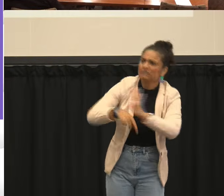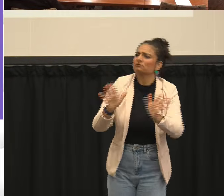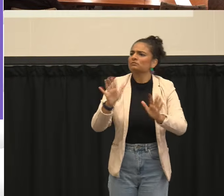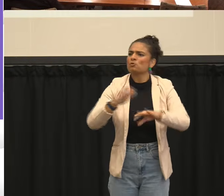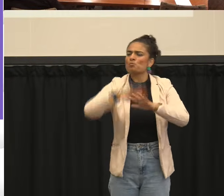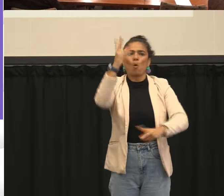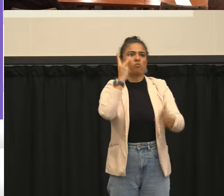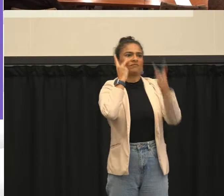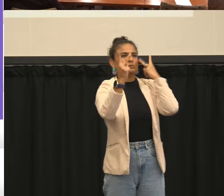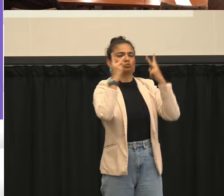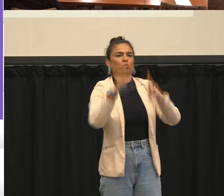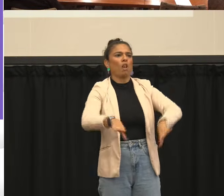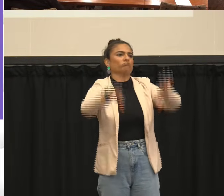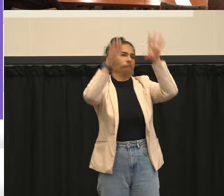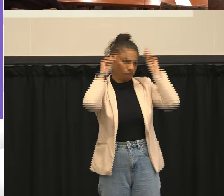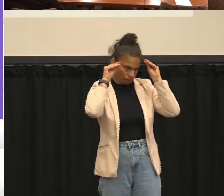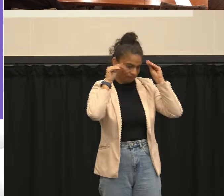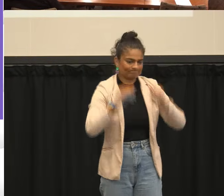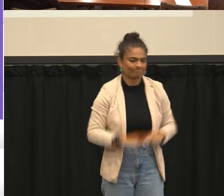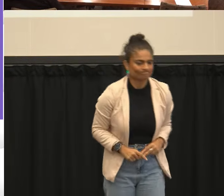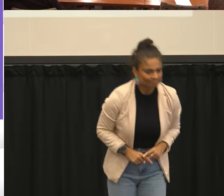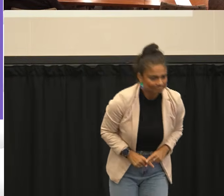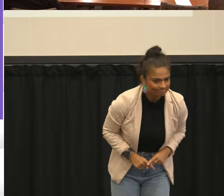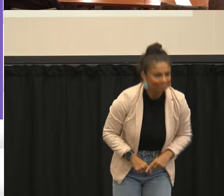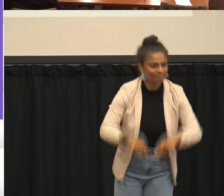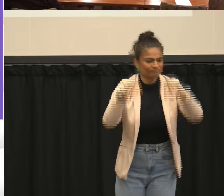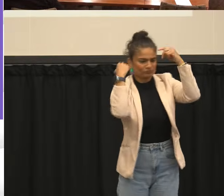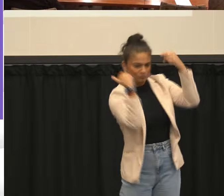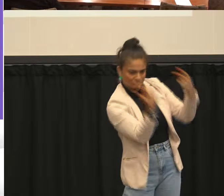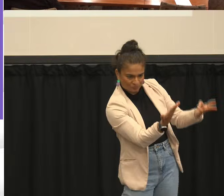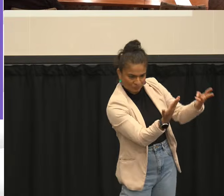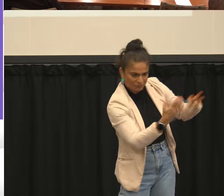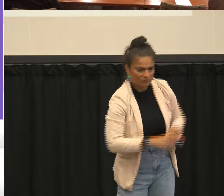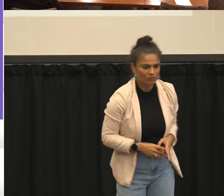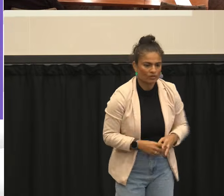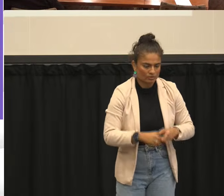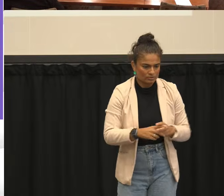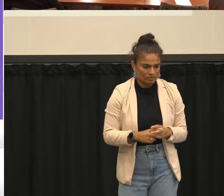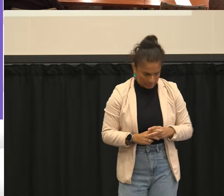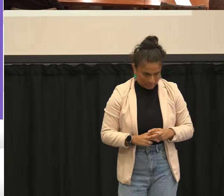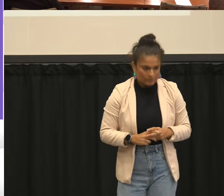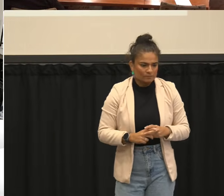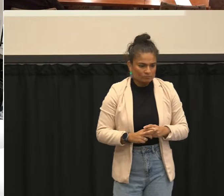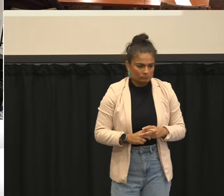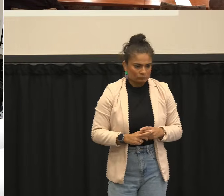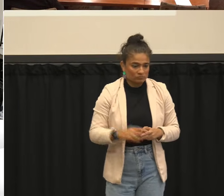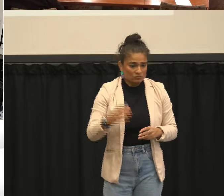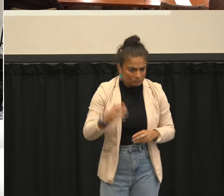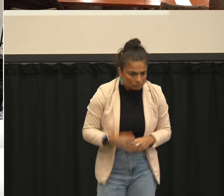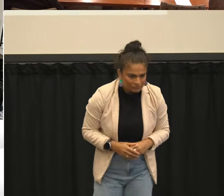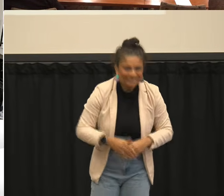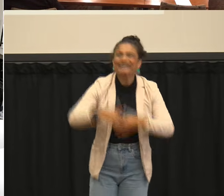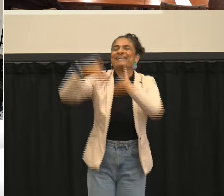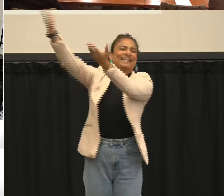There's no, it's not really linked to any written or spoken language. It's very visual.